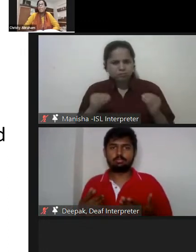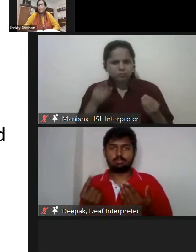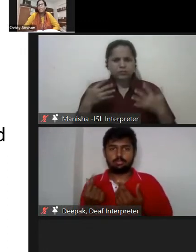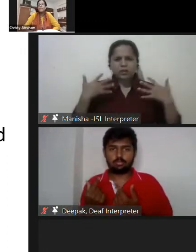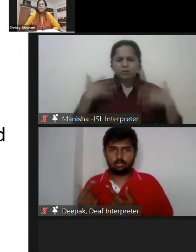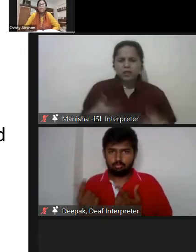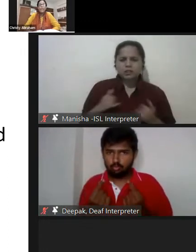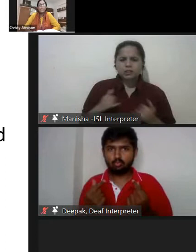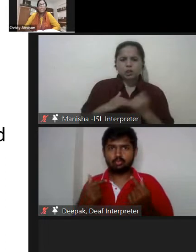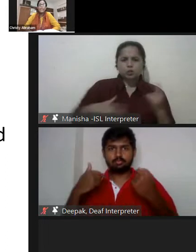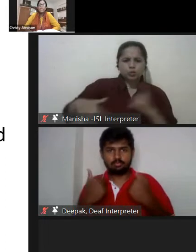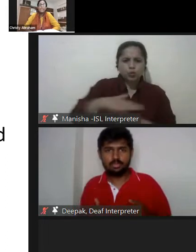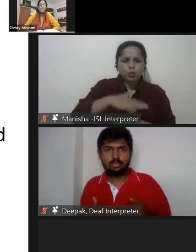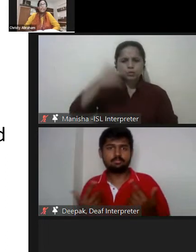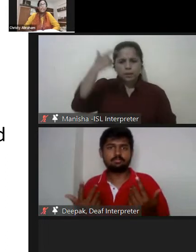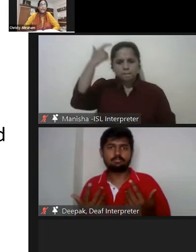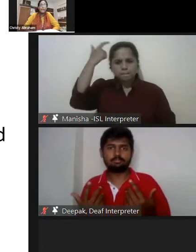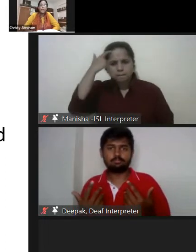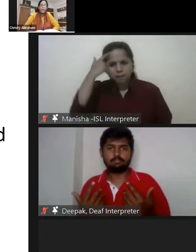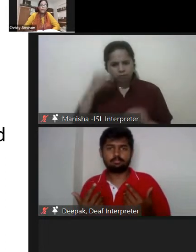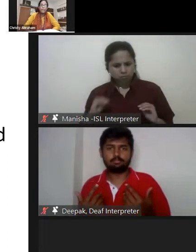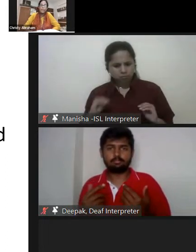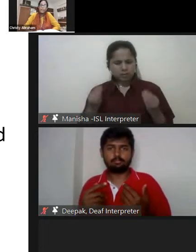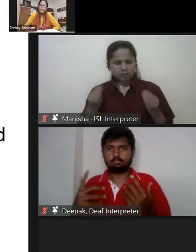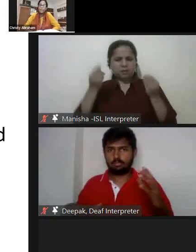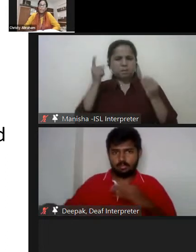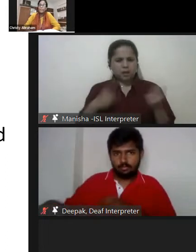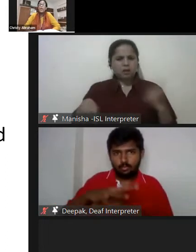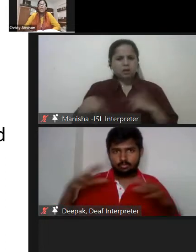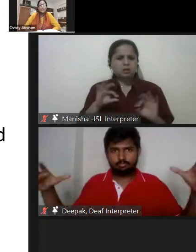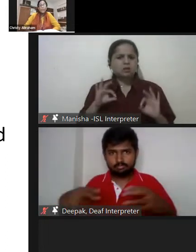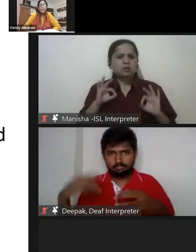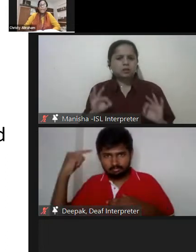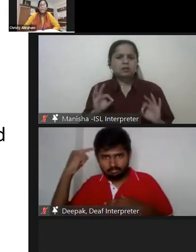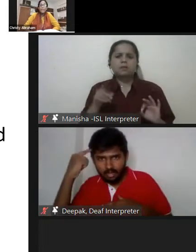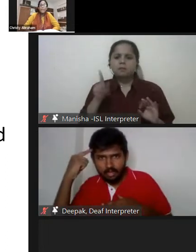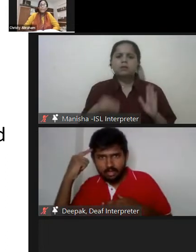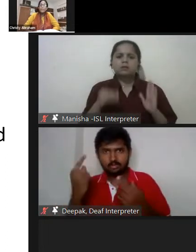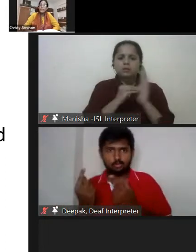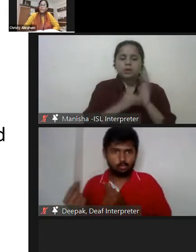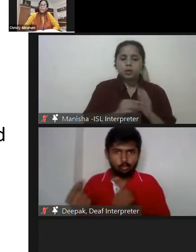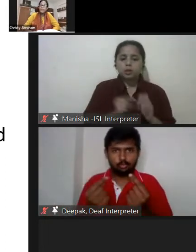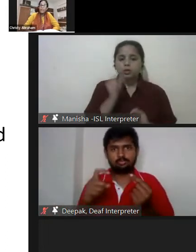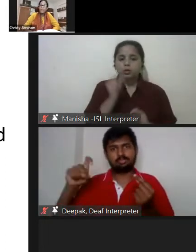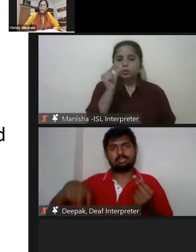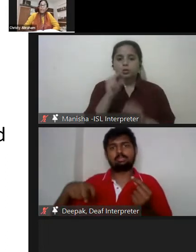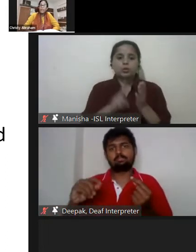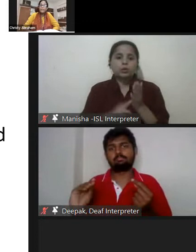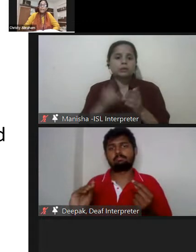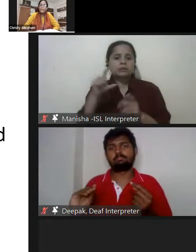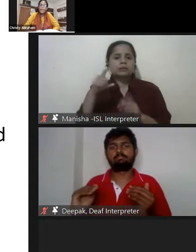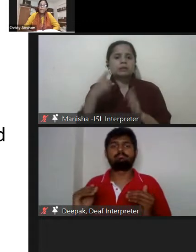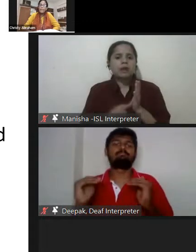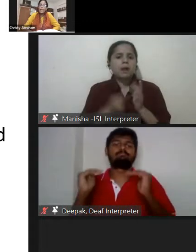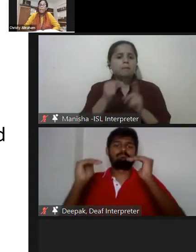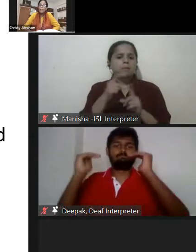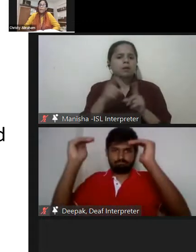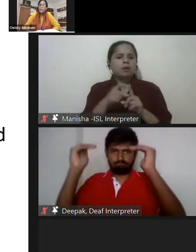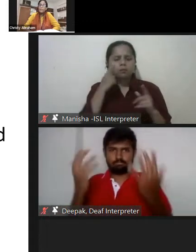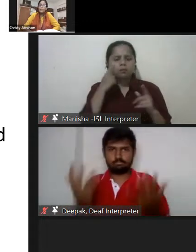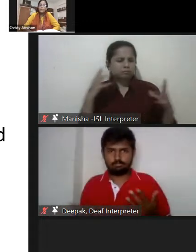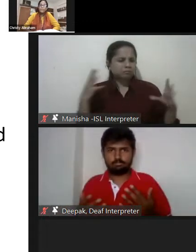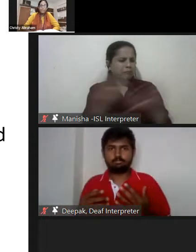and mental well-being as stated in the AASTHA Declaration. UNCRPD is invisible. It's a glaring